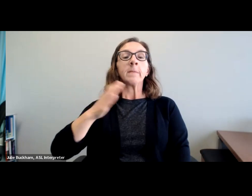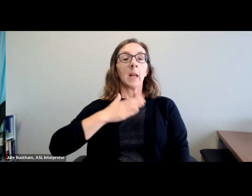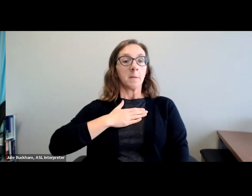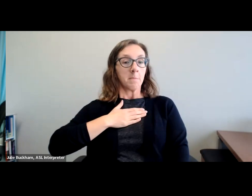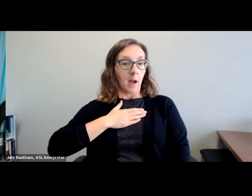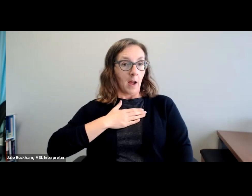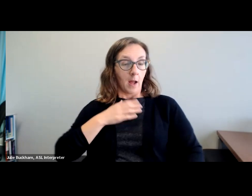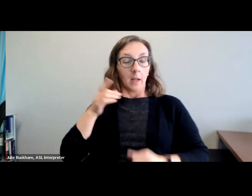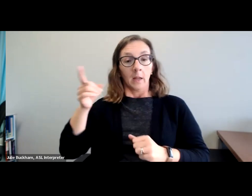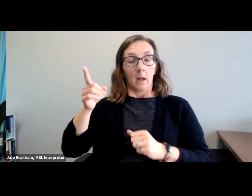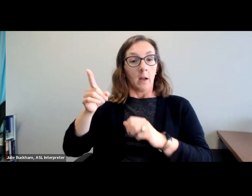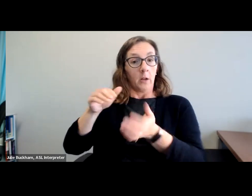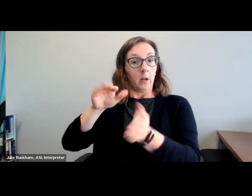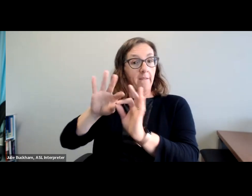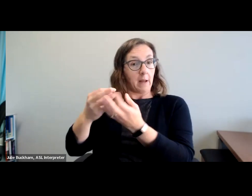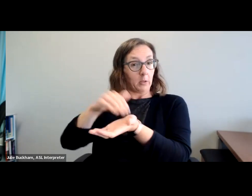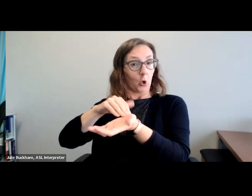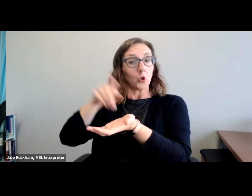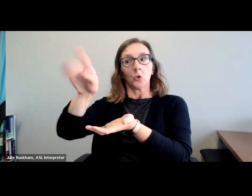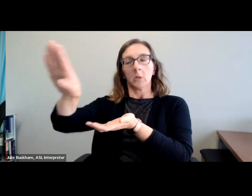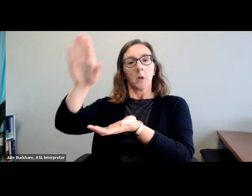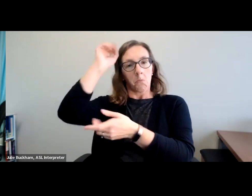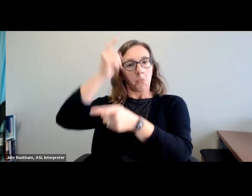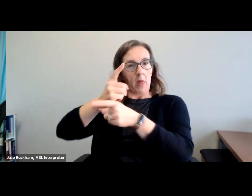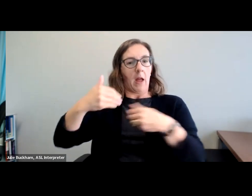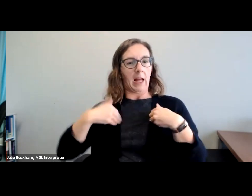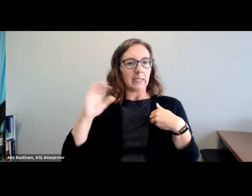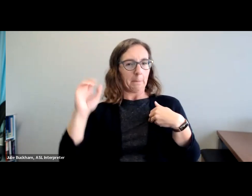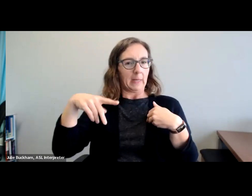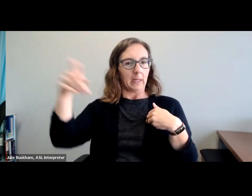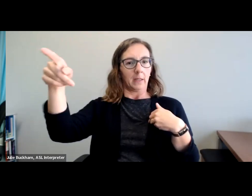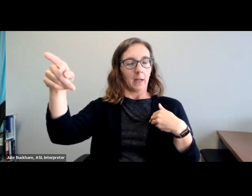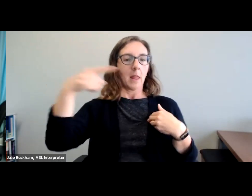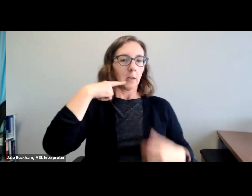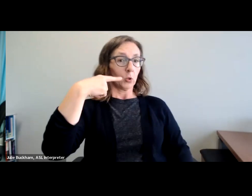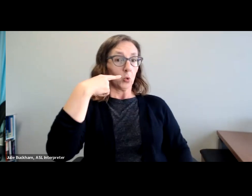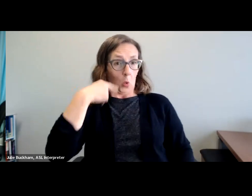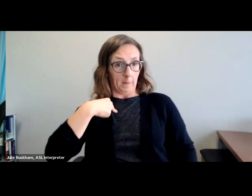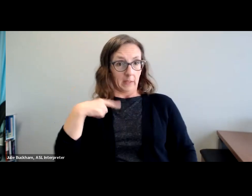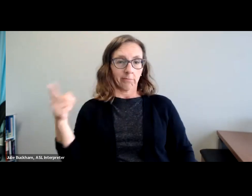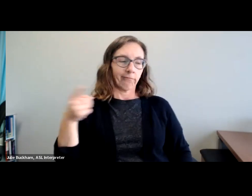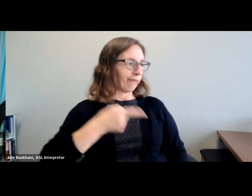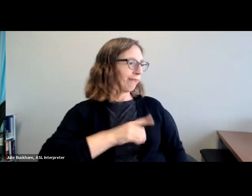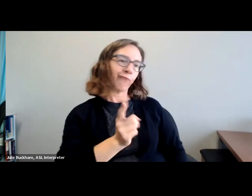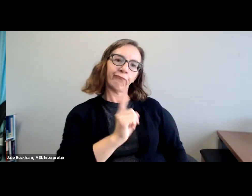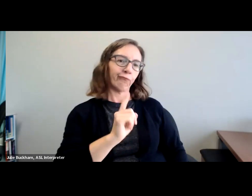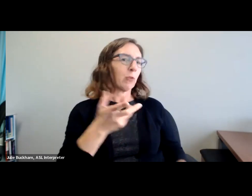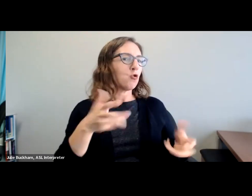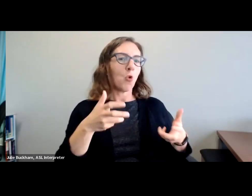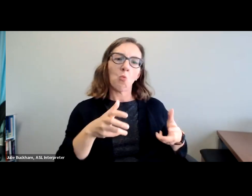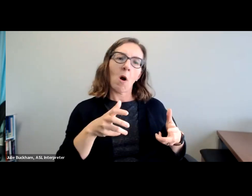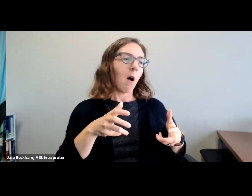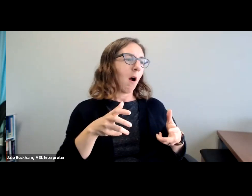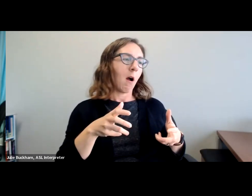a CP and proceeded to tell me that I didn't want to do that because I